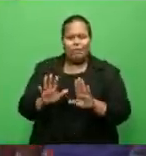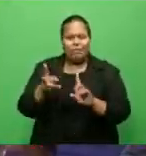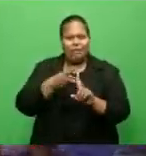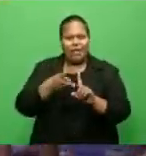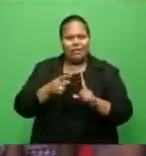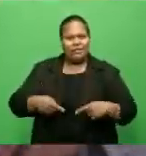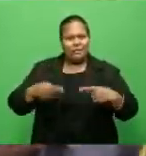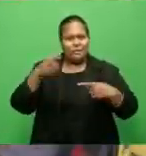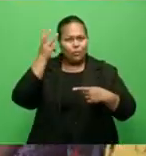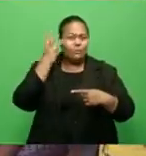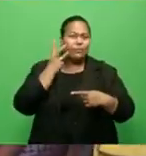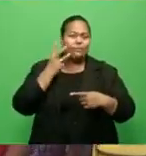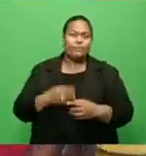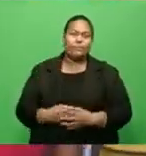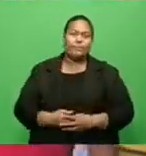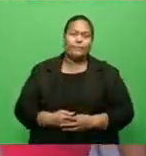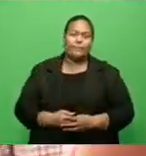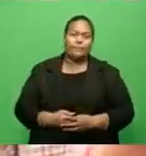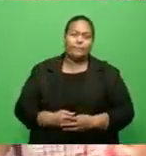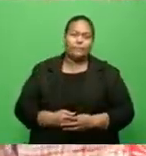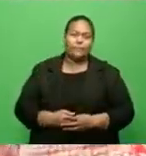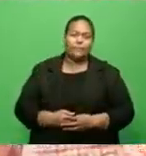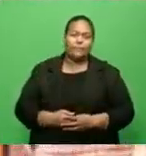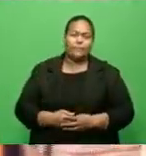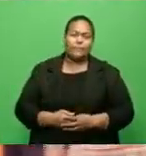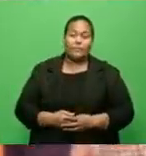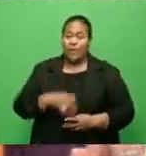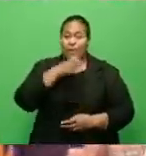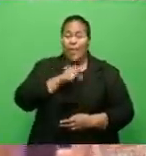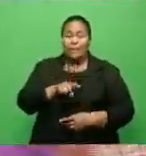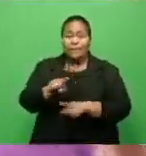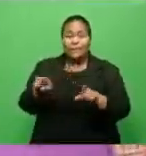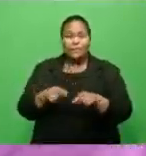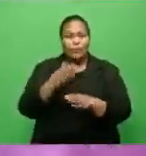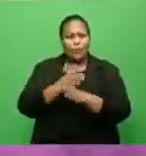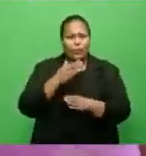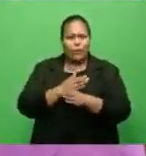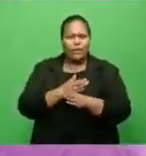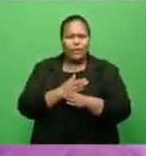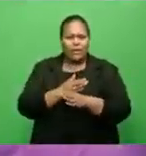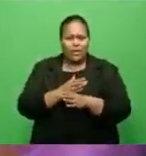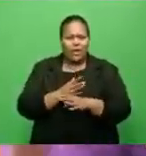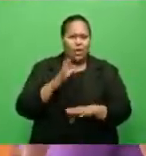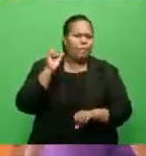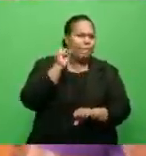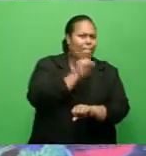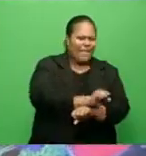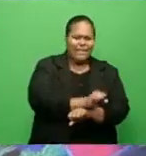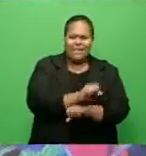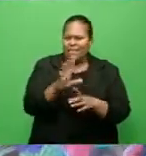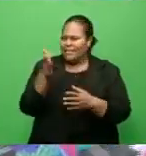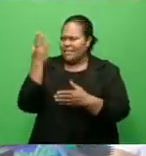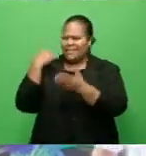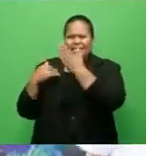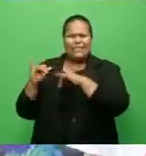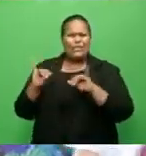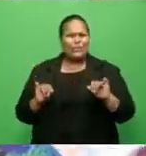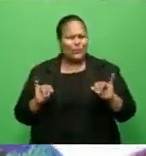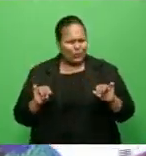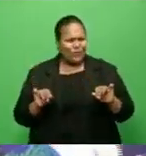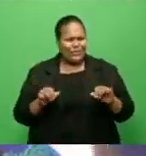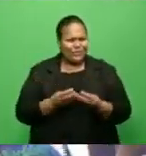This will allow us to get back to our village and enlighten our men in the community on the importance of respecting women and the need